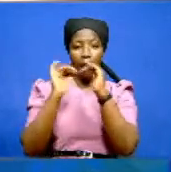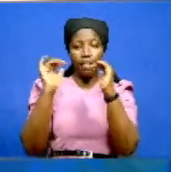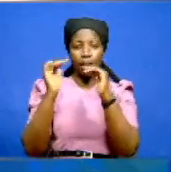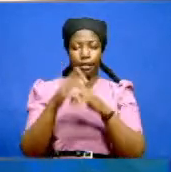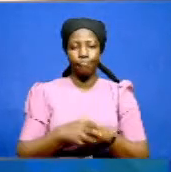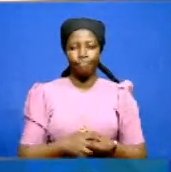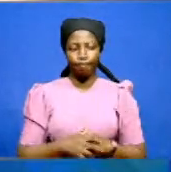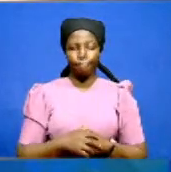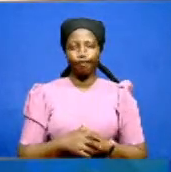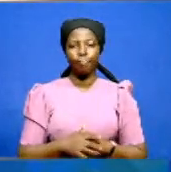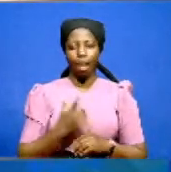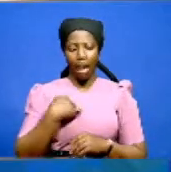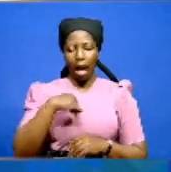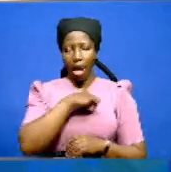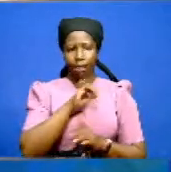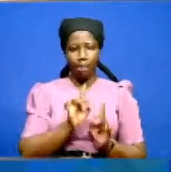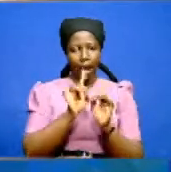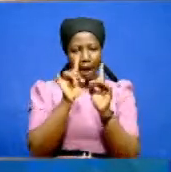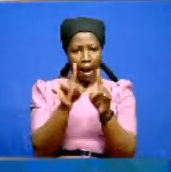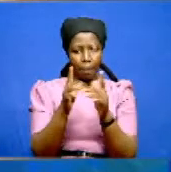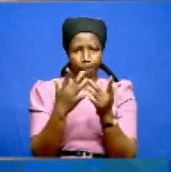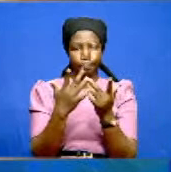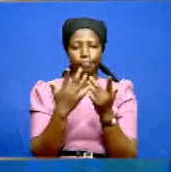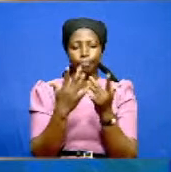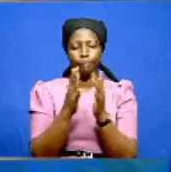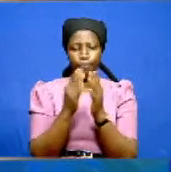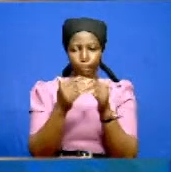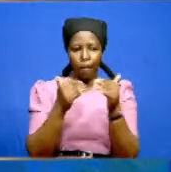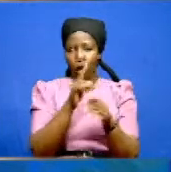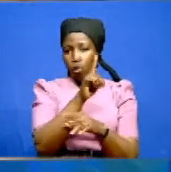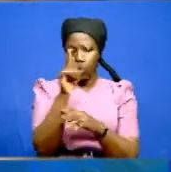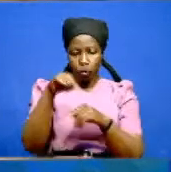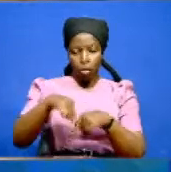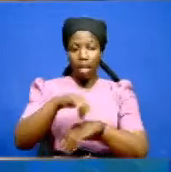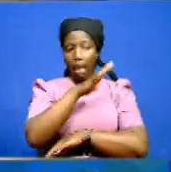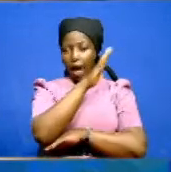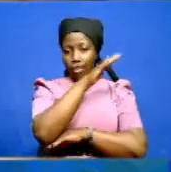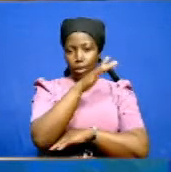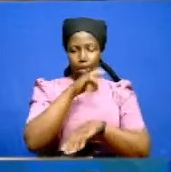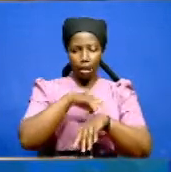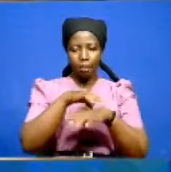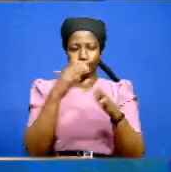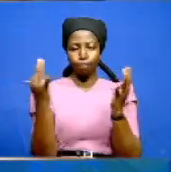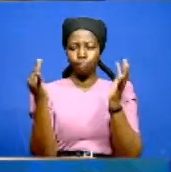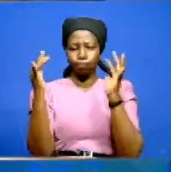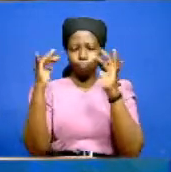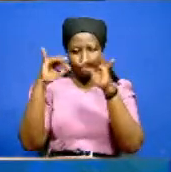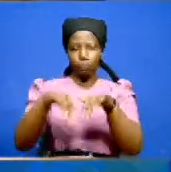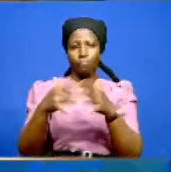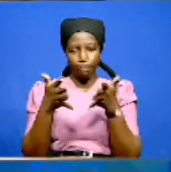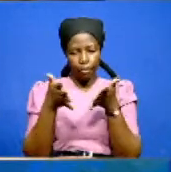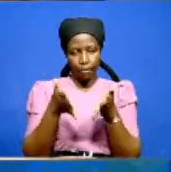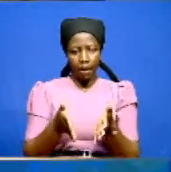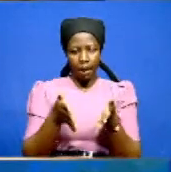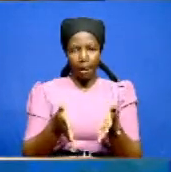we come before thy presence this afternoon as we gather here